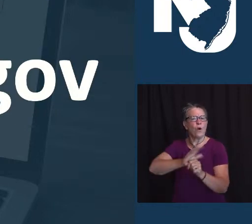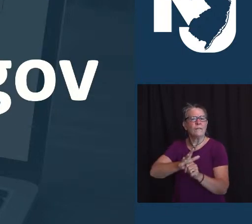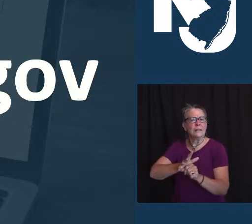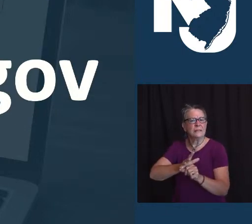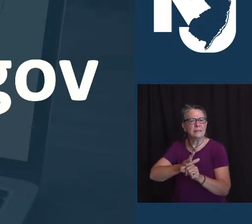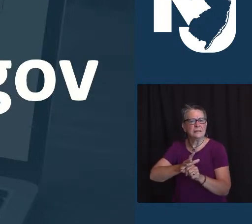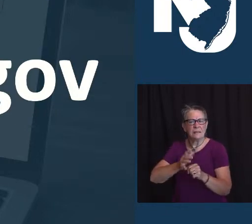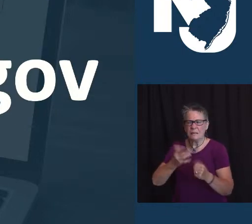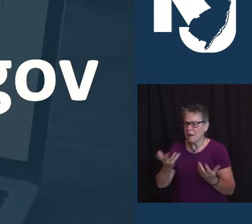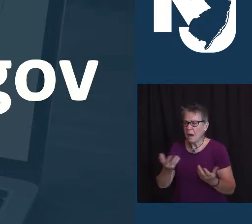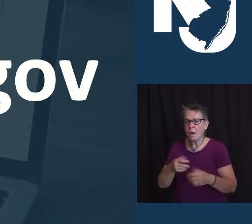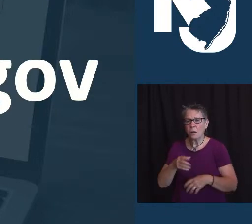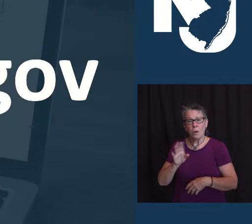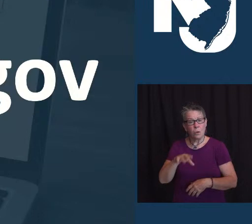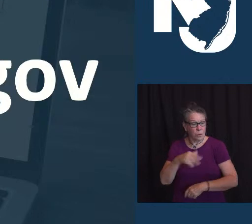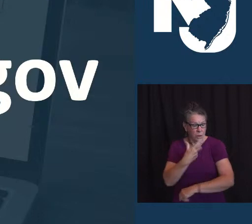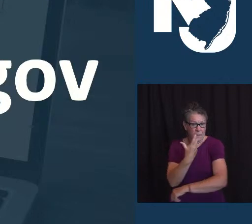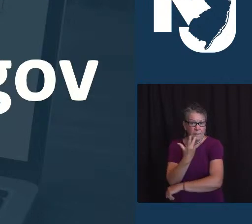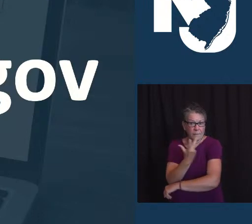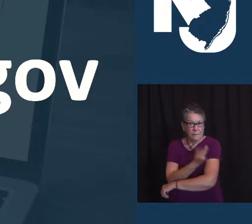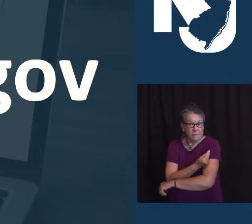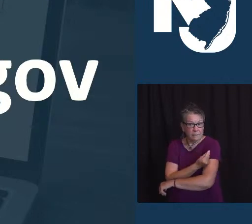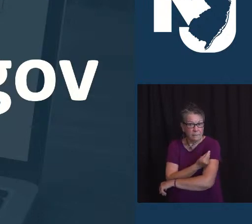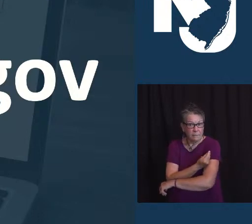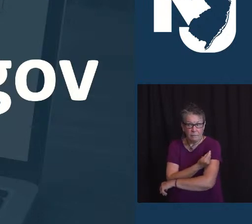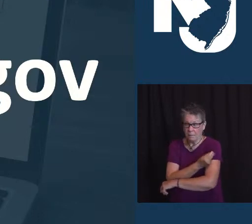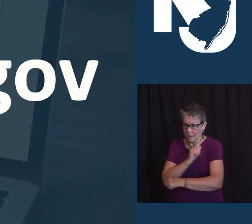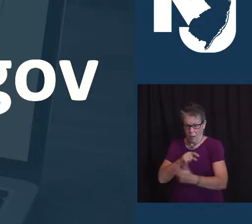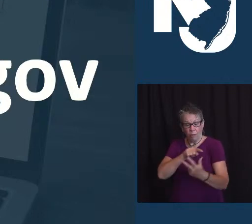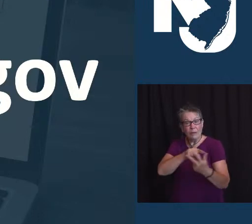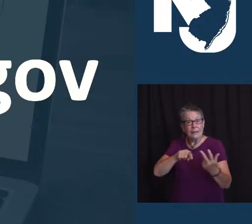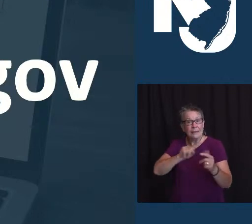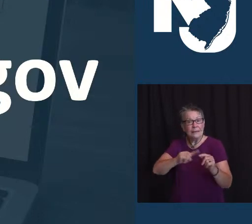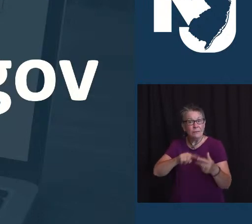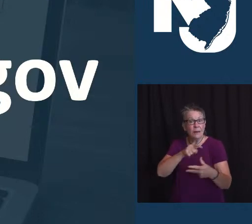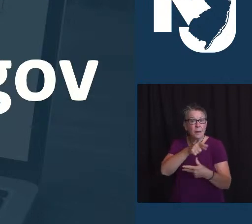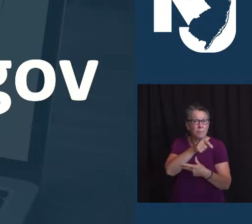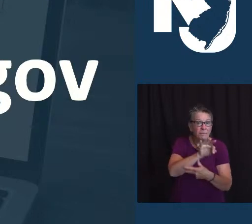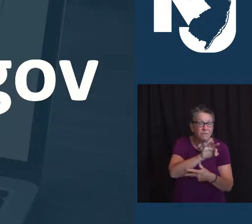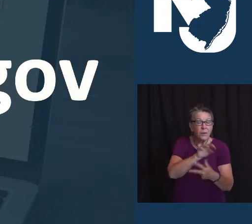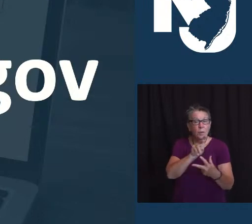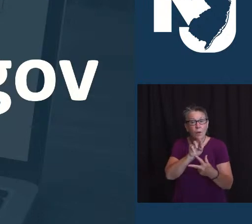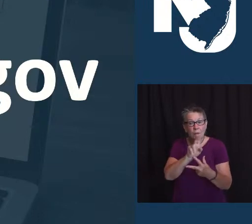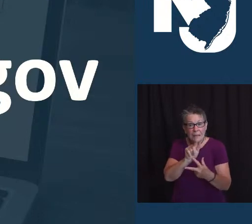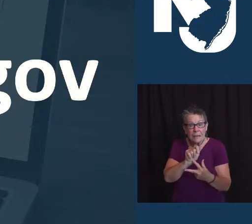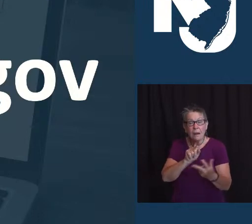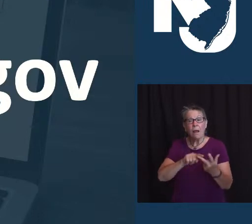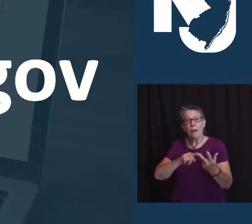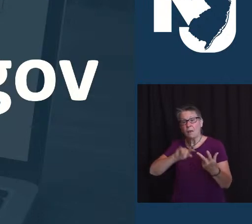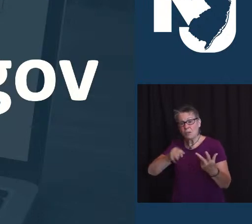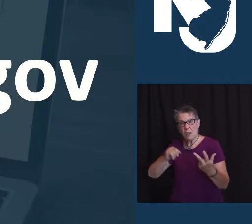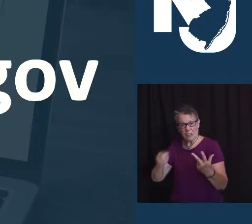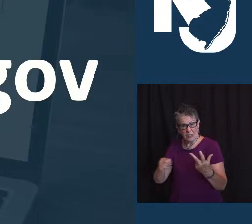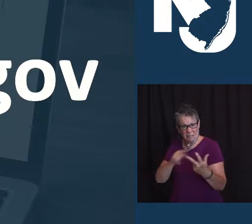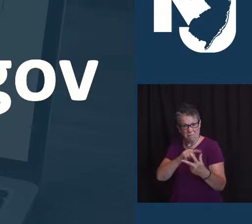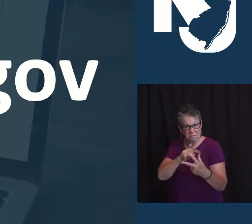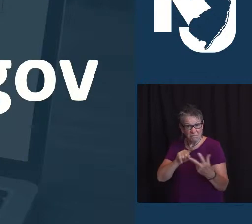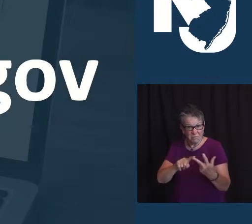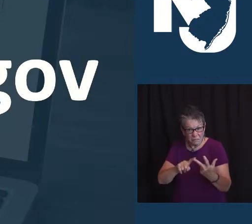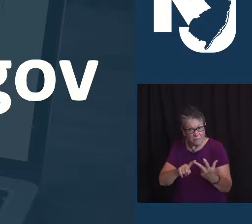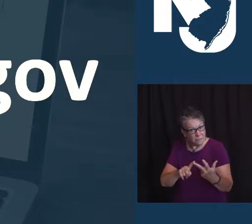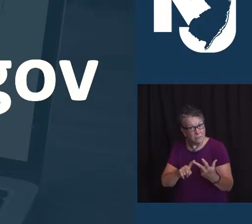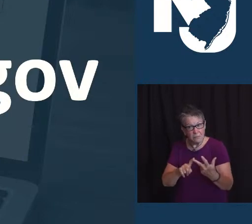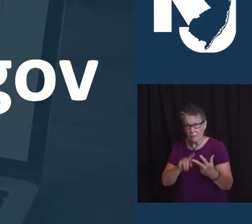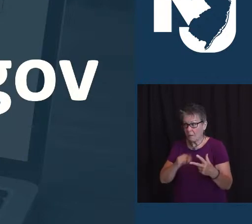toolbox, Pfizer, Moderna, Johnson & Johnson, are proving themselves highly effective against the Delta and other